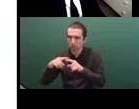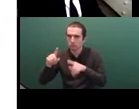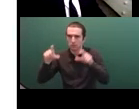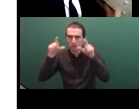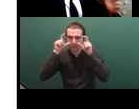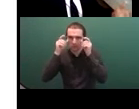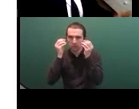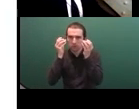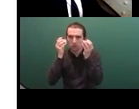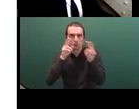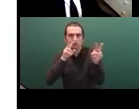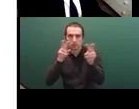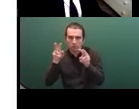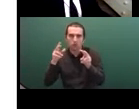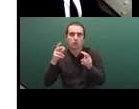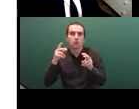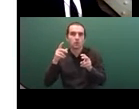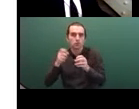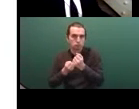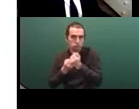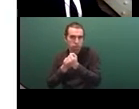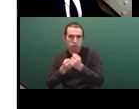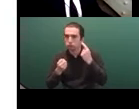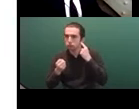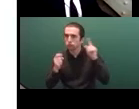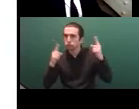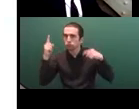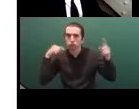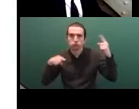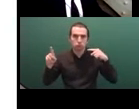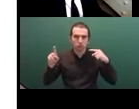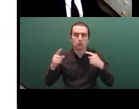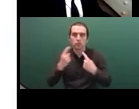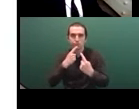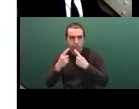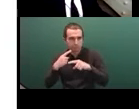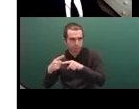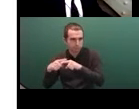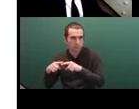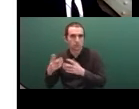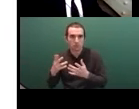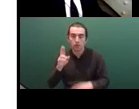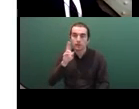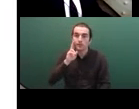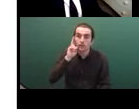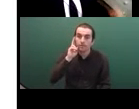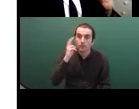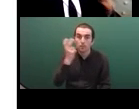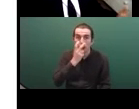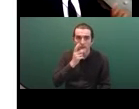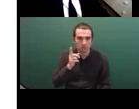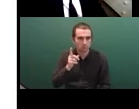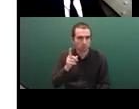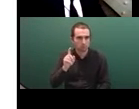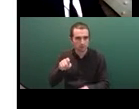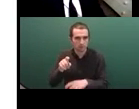talked about, personal assistance, diet, transport, and medication, depending on their condition.